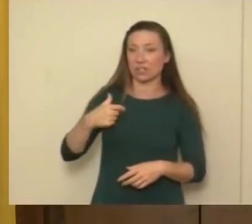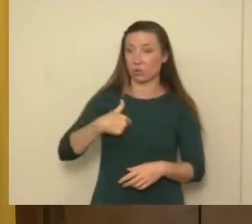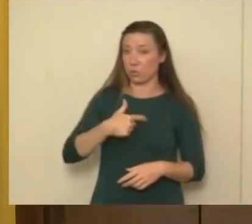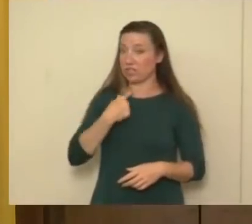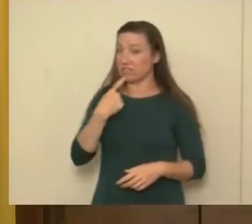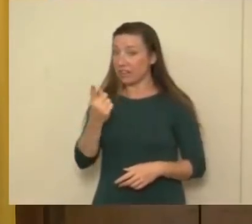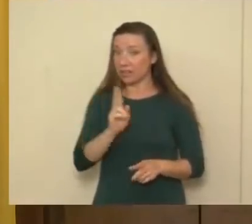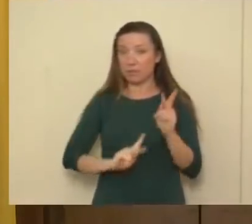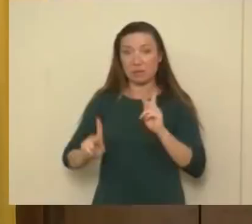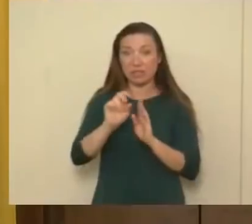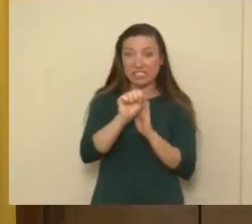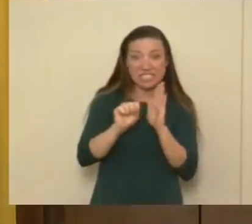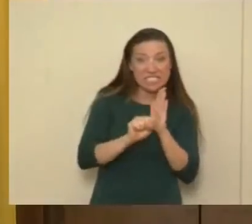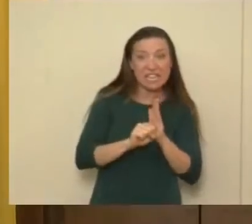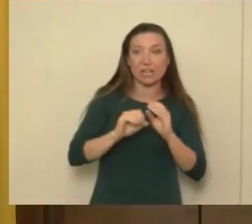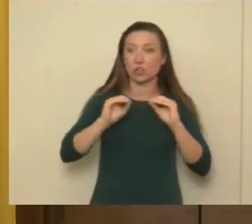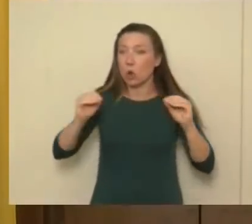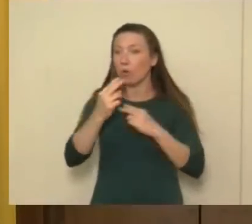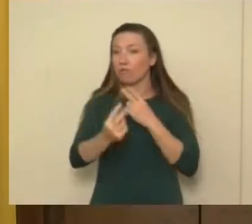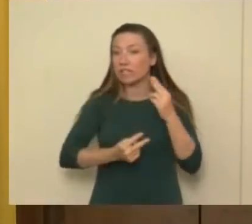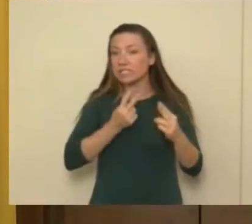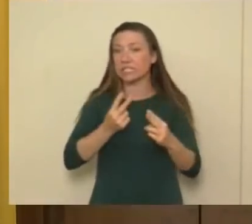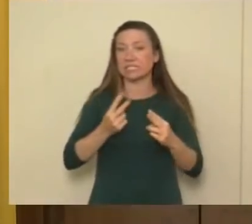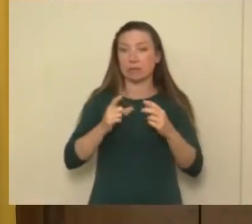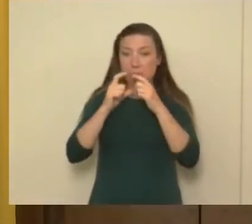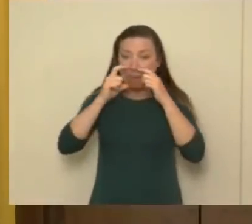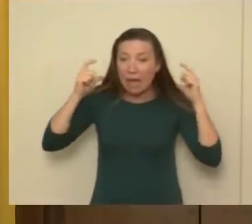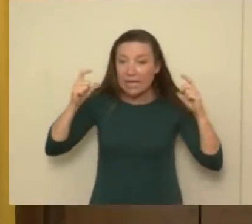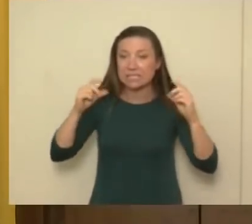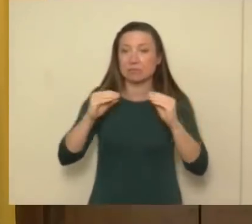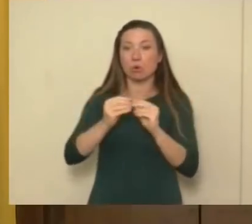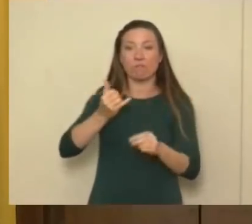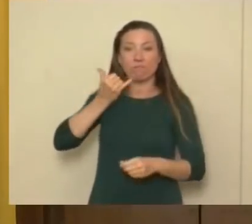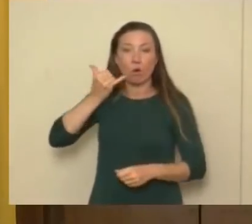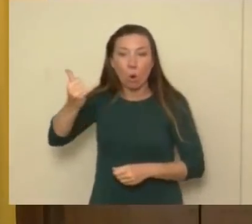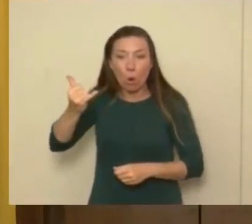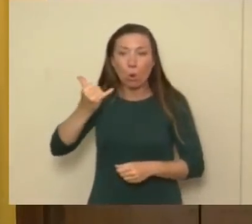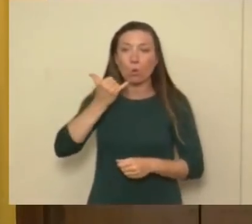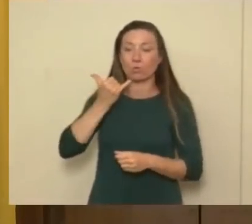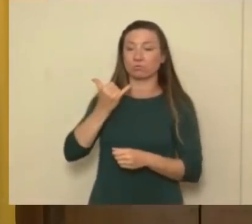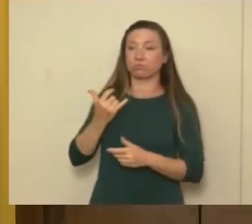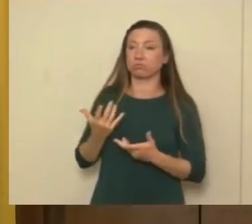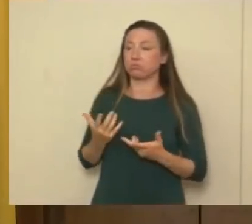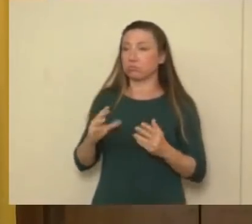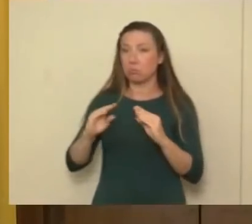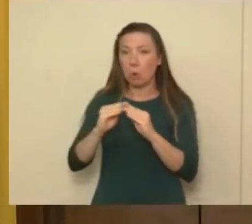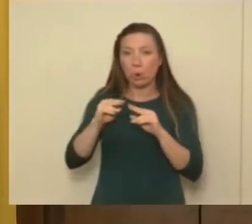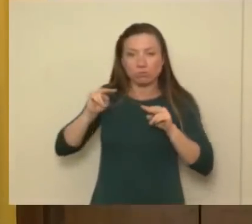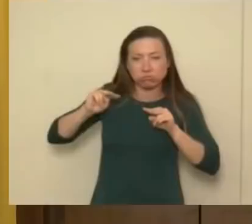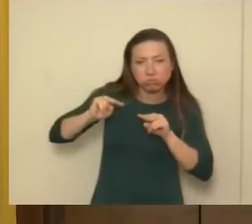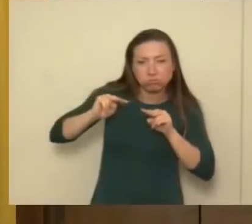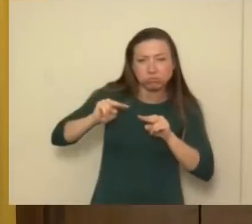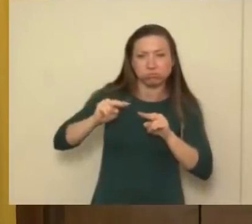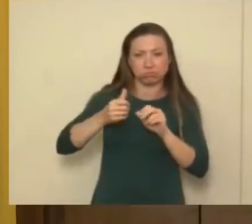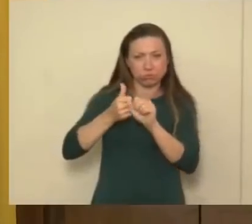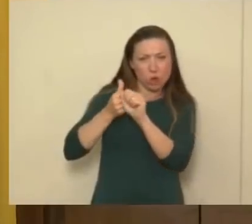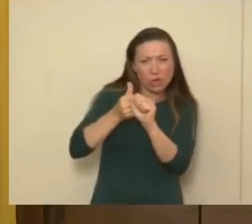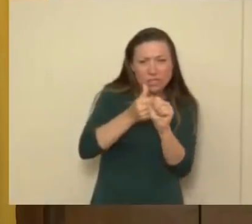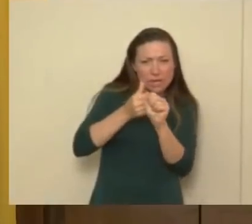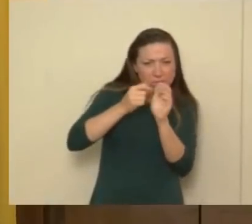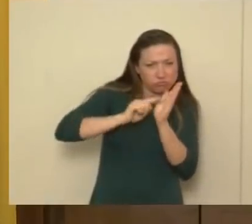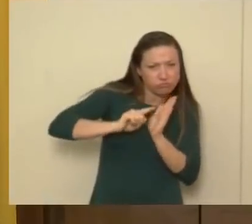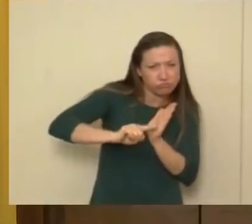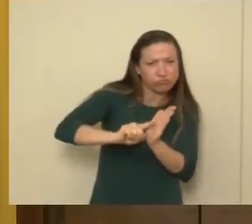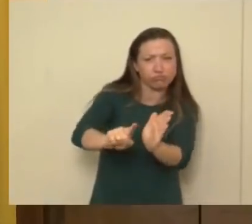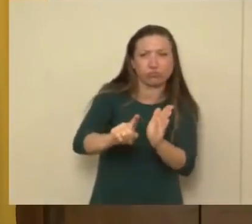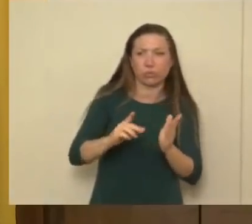visitation, masks, more telephones, more surveillance, all of the proactive things, and to really pay attention? Once you have one case,